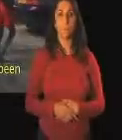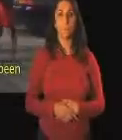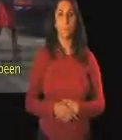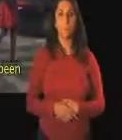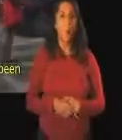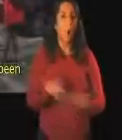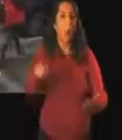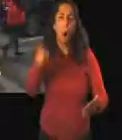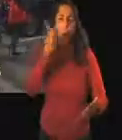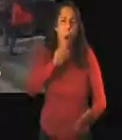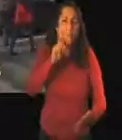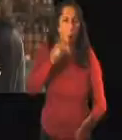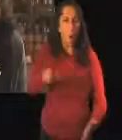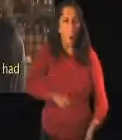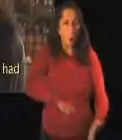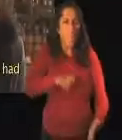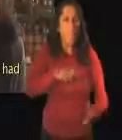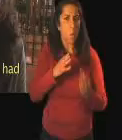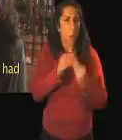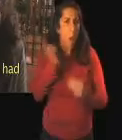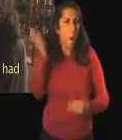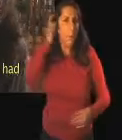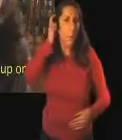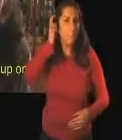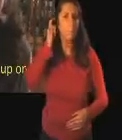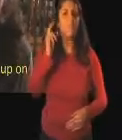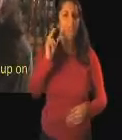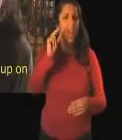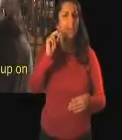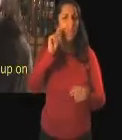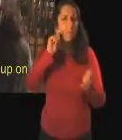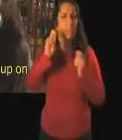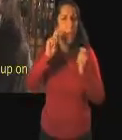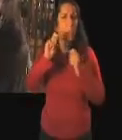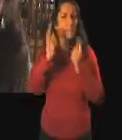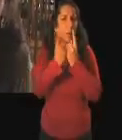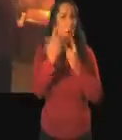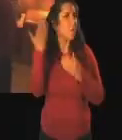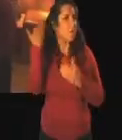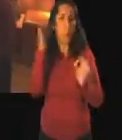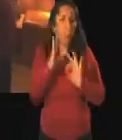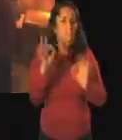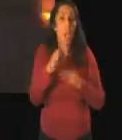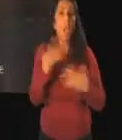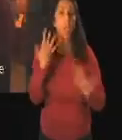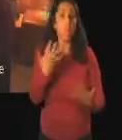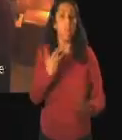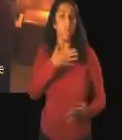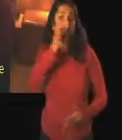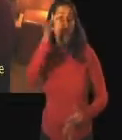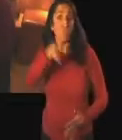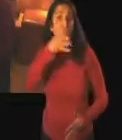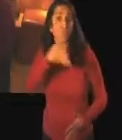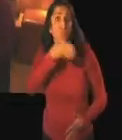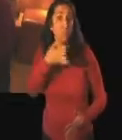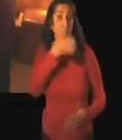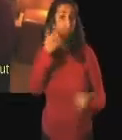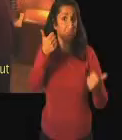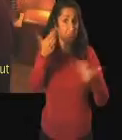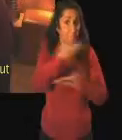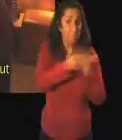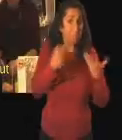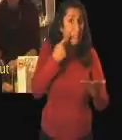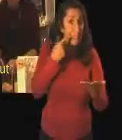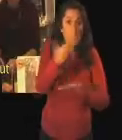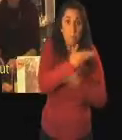Yeah, mean Amprit's always been a confident girl to be honest but I think definitely since she's had the implant it just helps her pick up on like some little things that she probably hasn't been able to pick up on before.